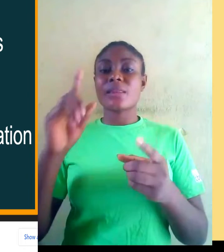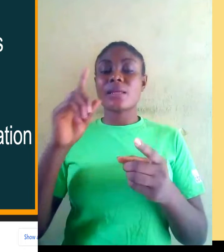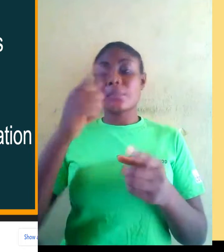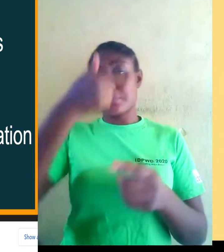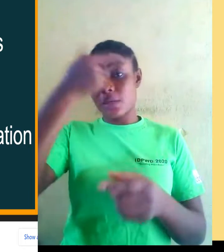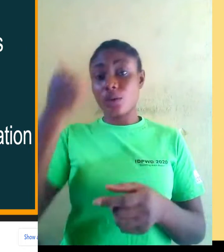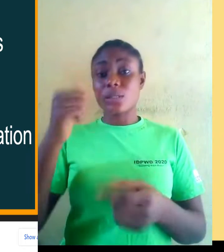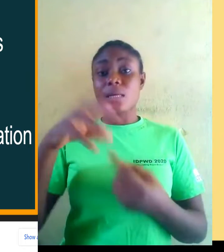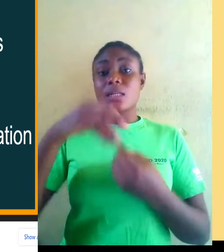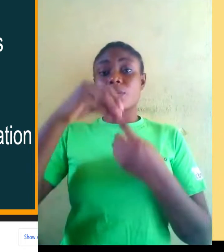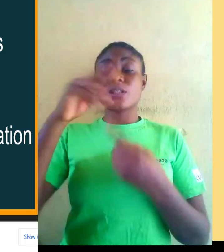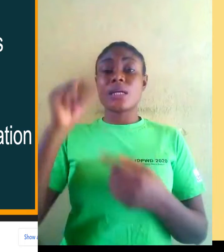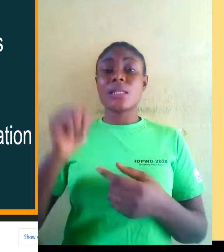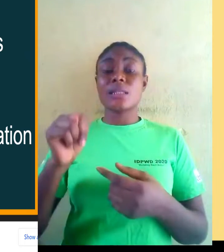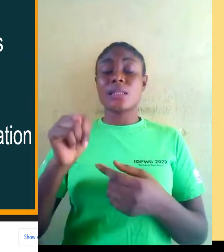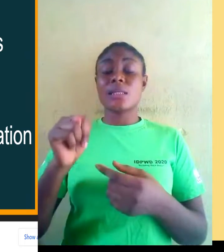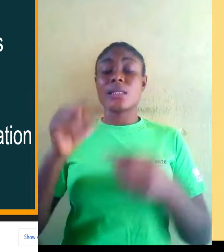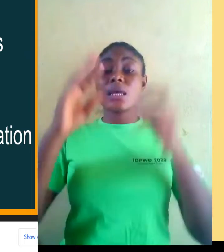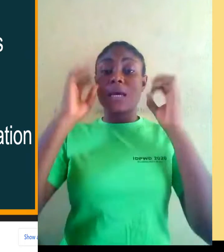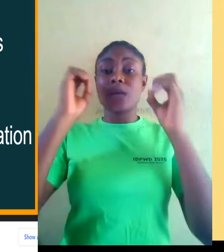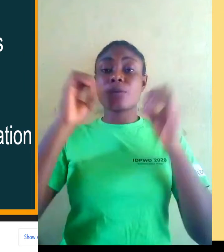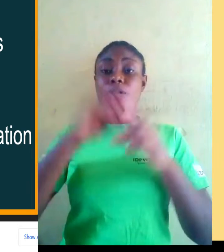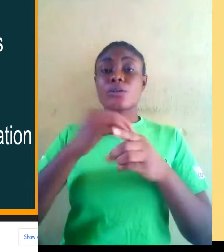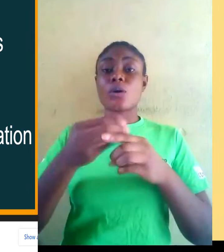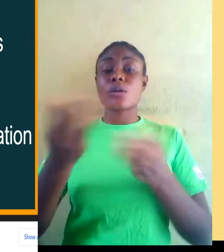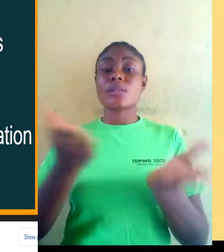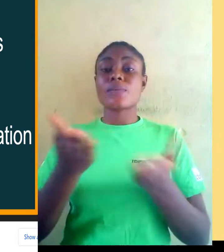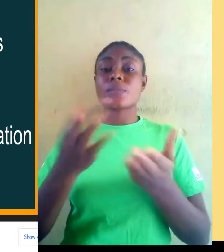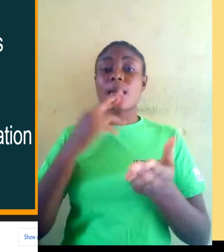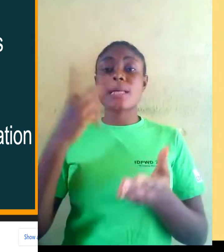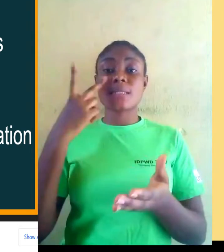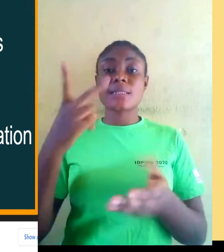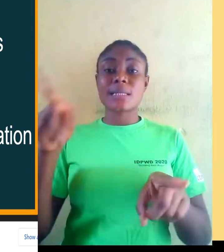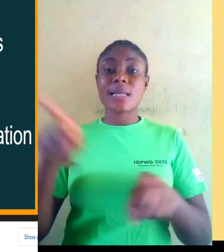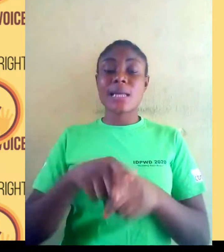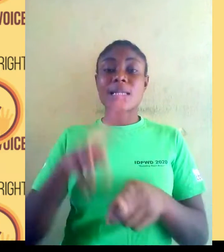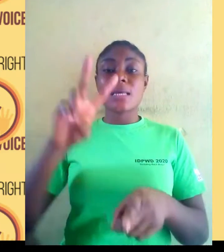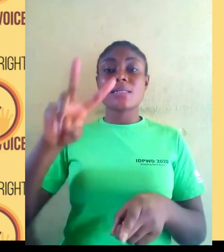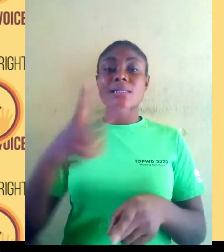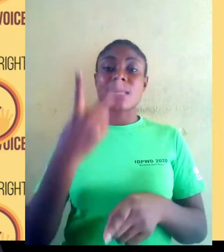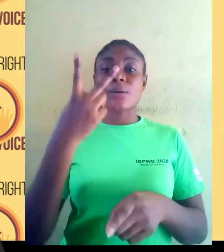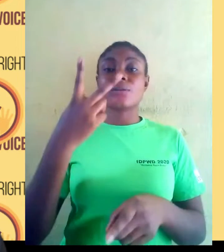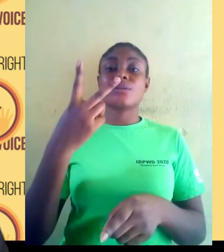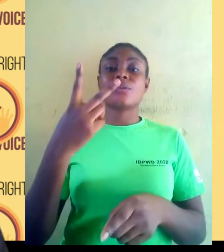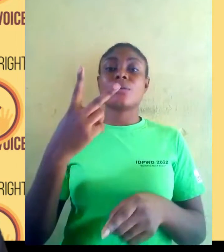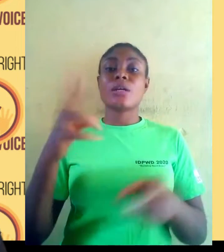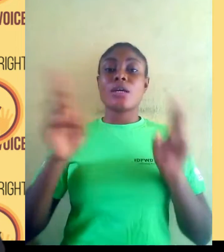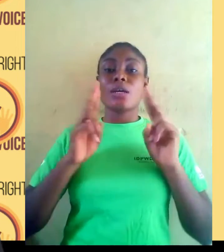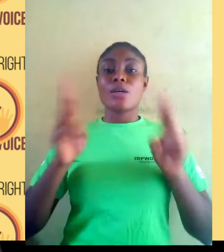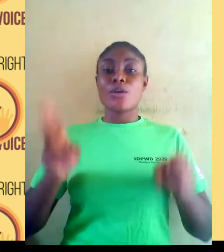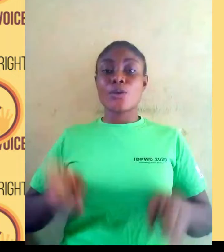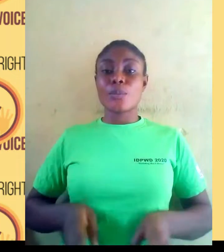special needs education services are seen as secondary humanitarian services.